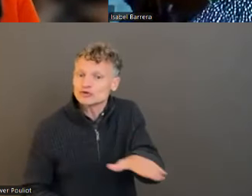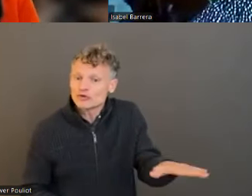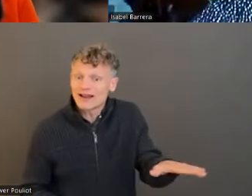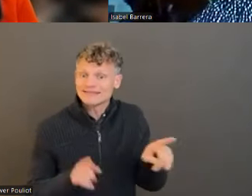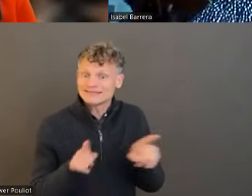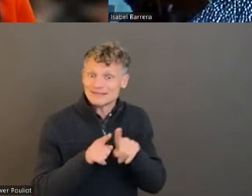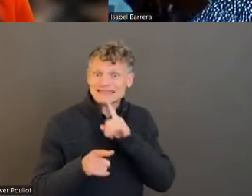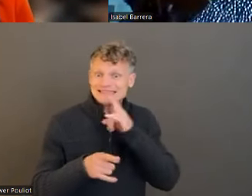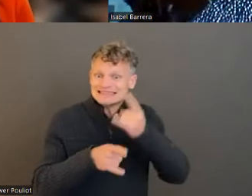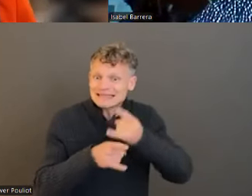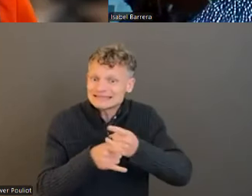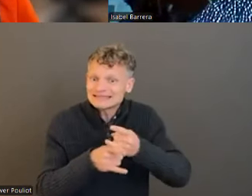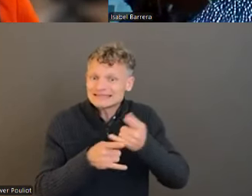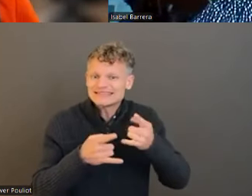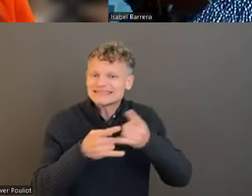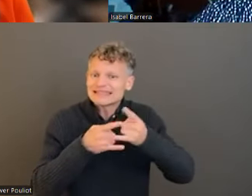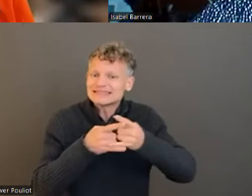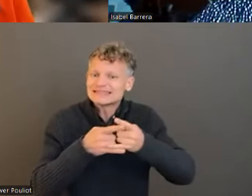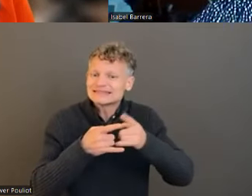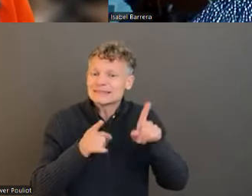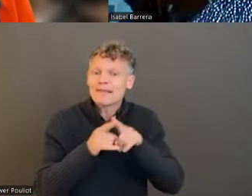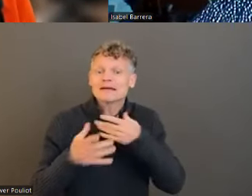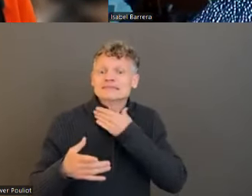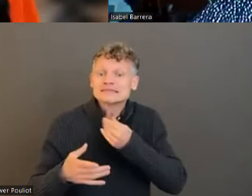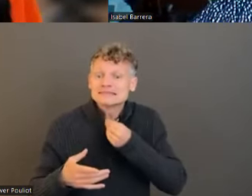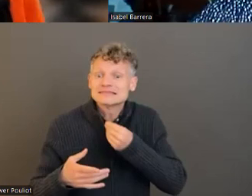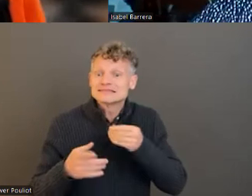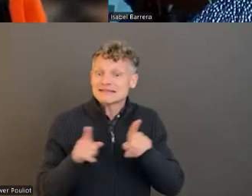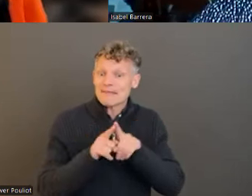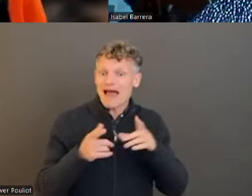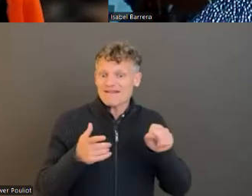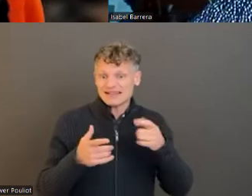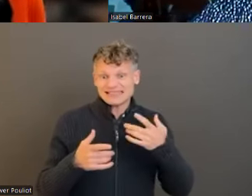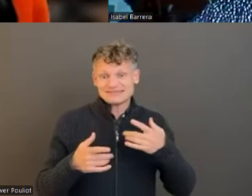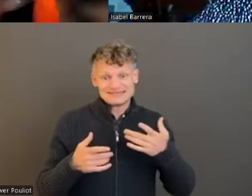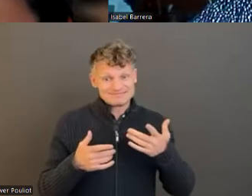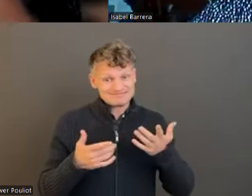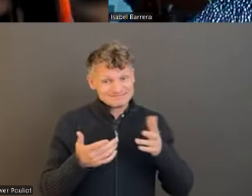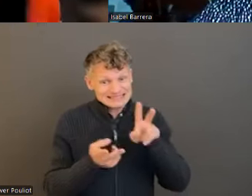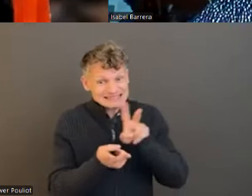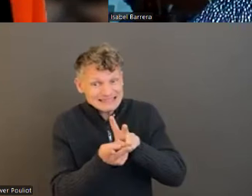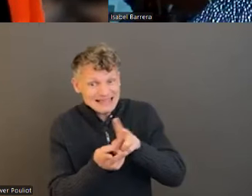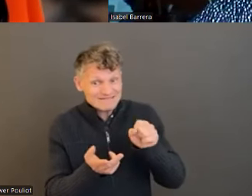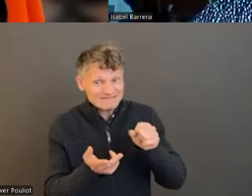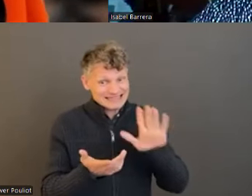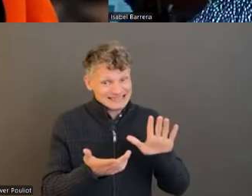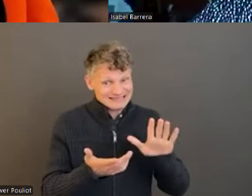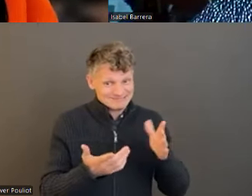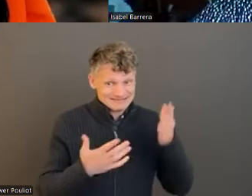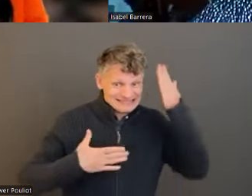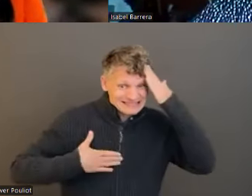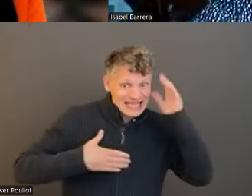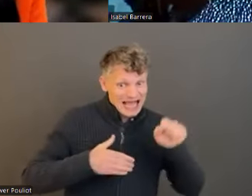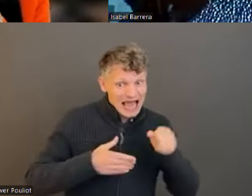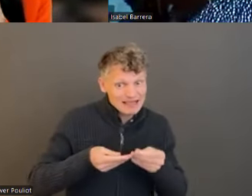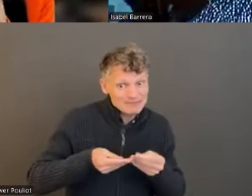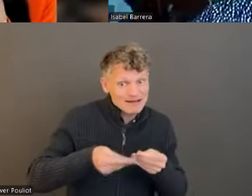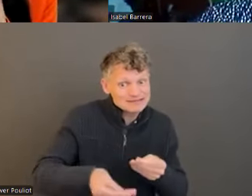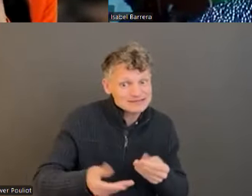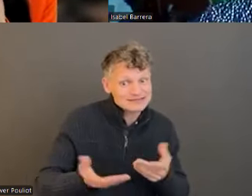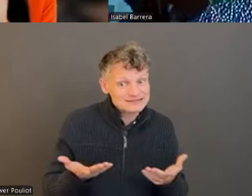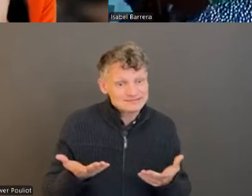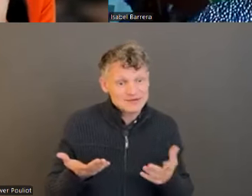risk, for instance, the human papillomavirus, and discuss how it works and its persistence and its presence in